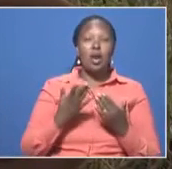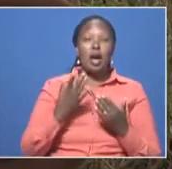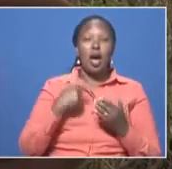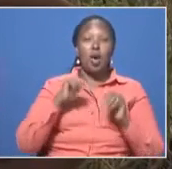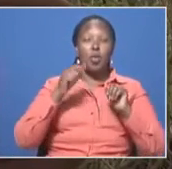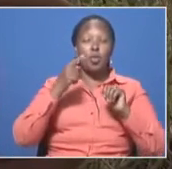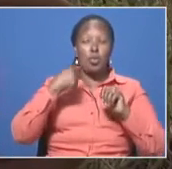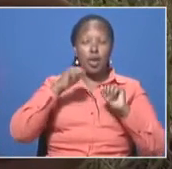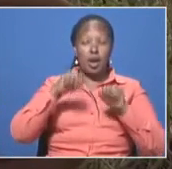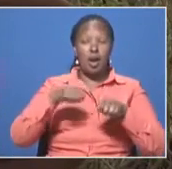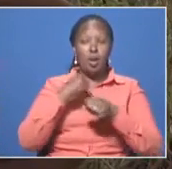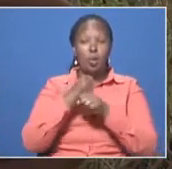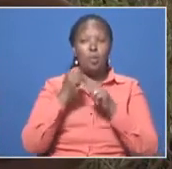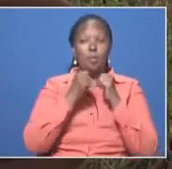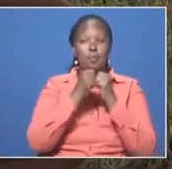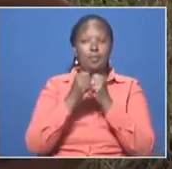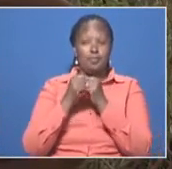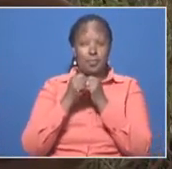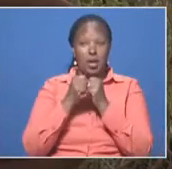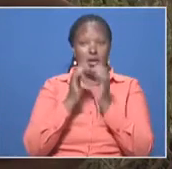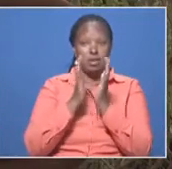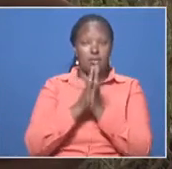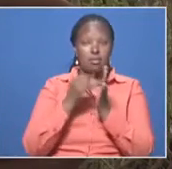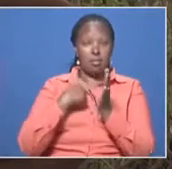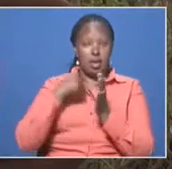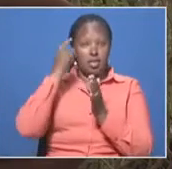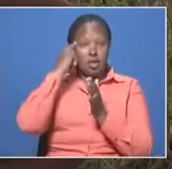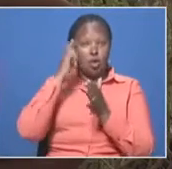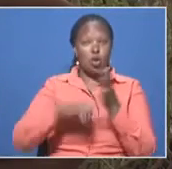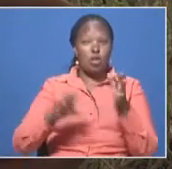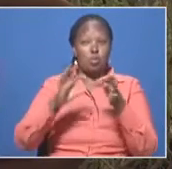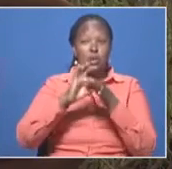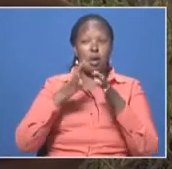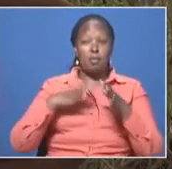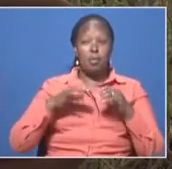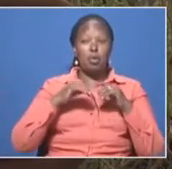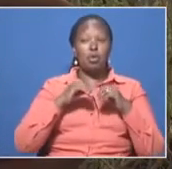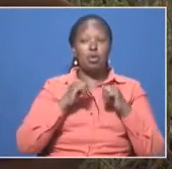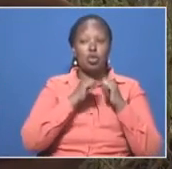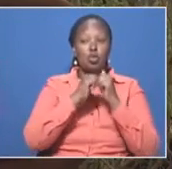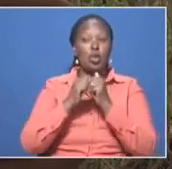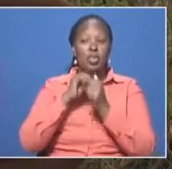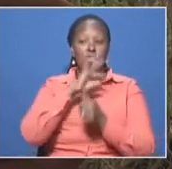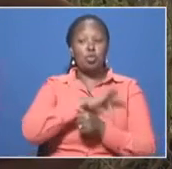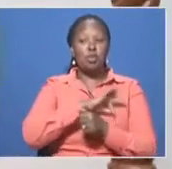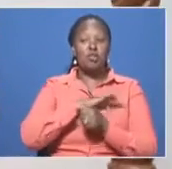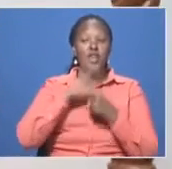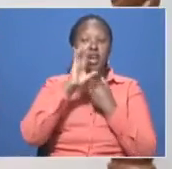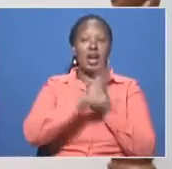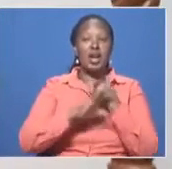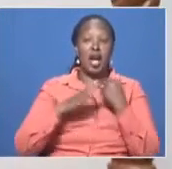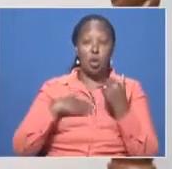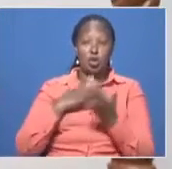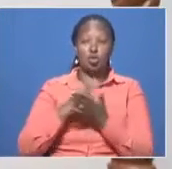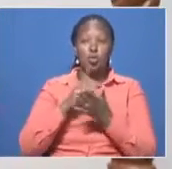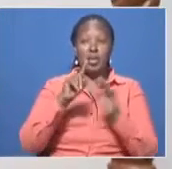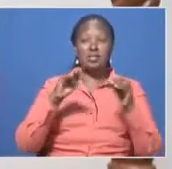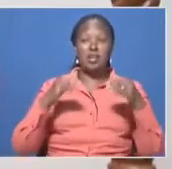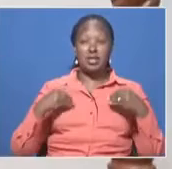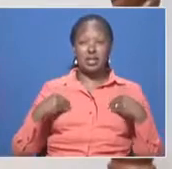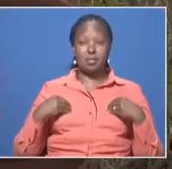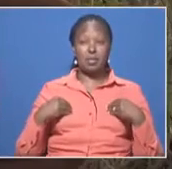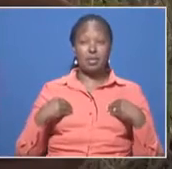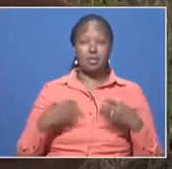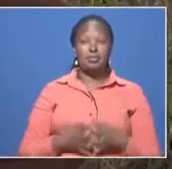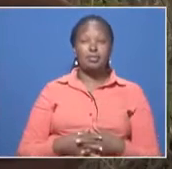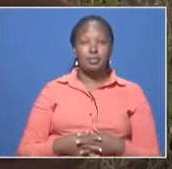together. And I think anything that brings people together for the benefit of our country should be welcomed. Should be